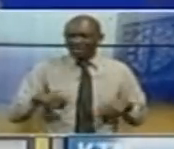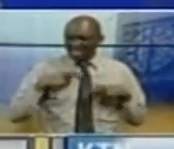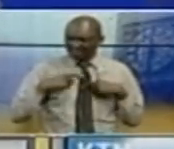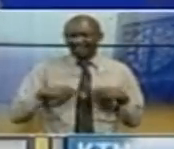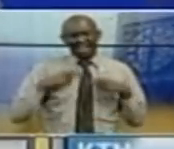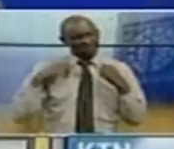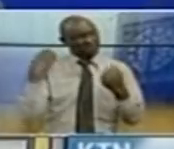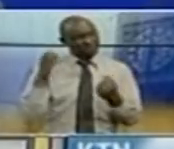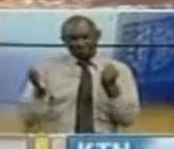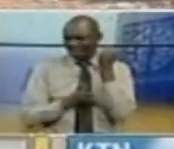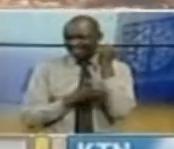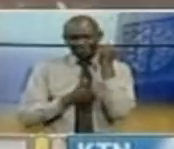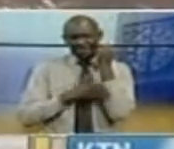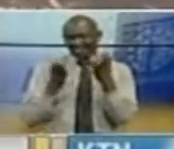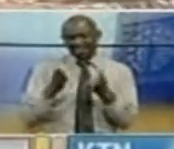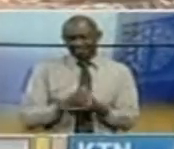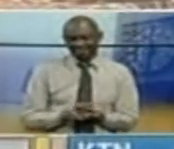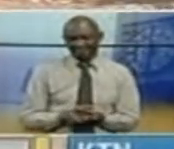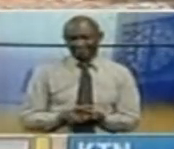lifestyles.